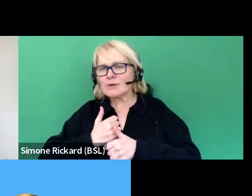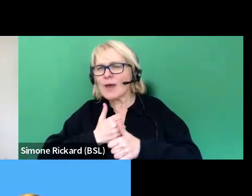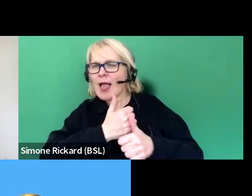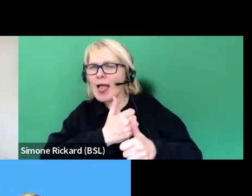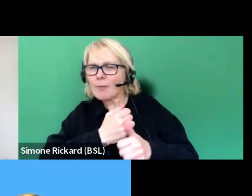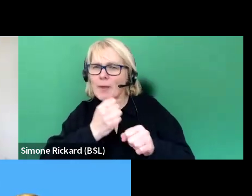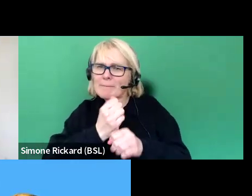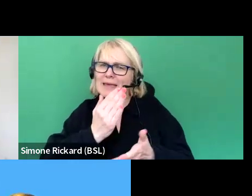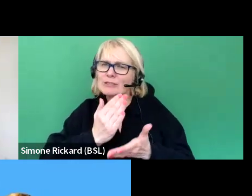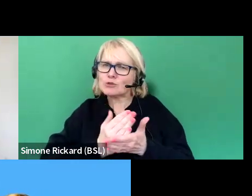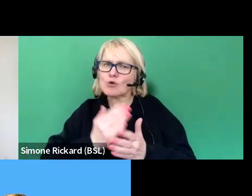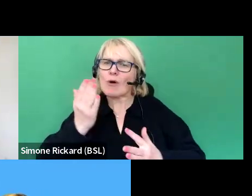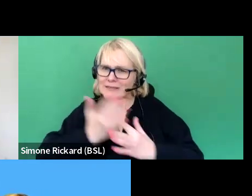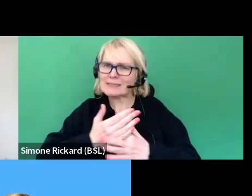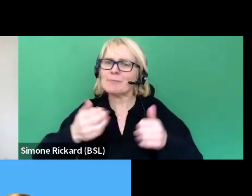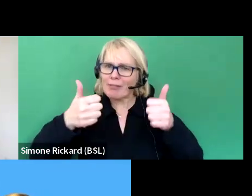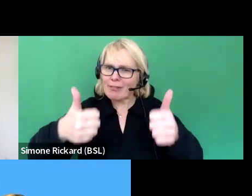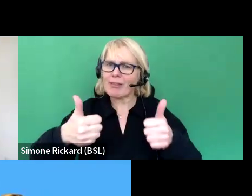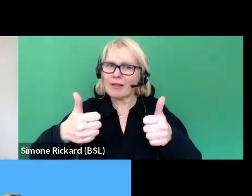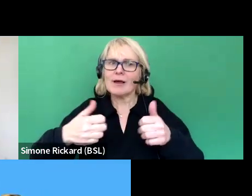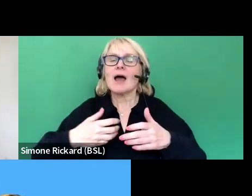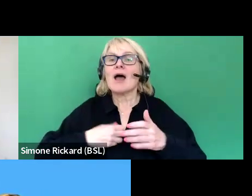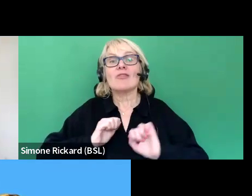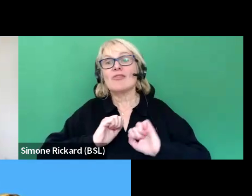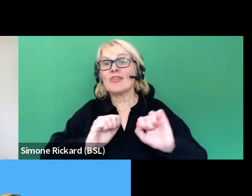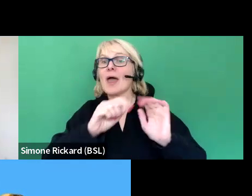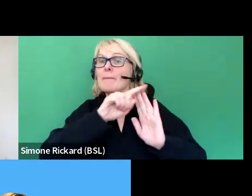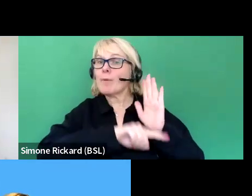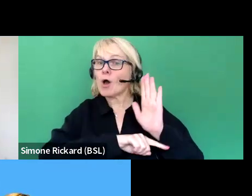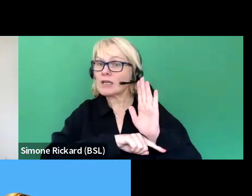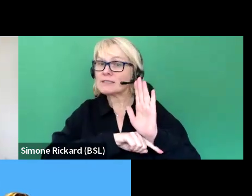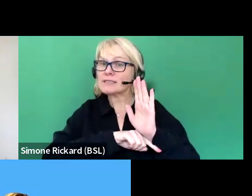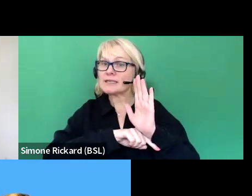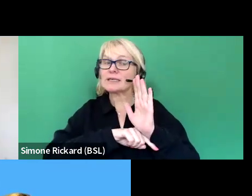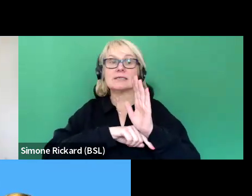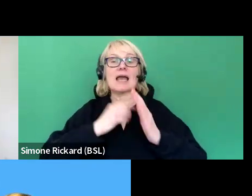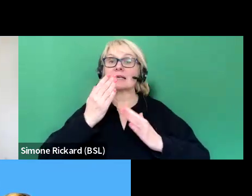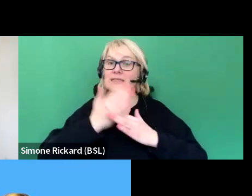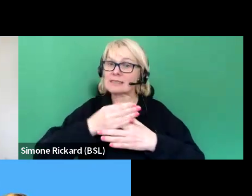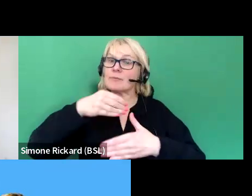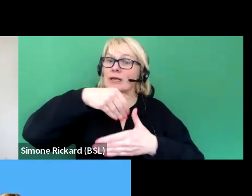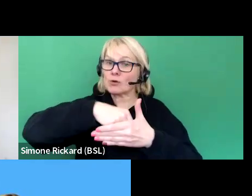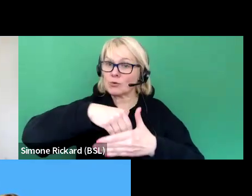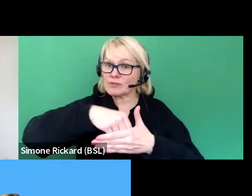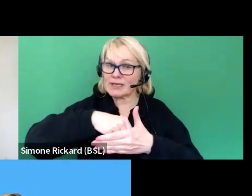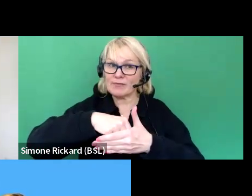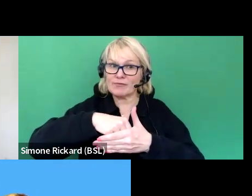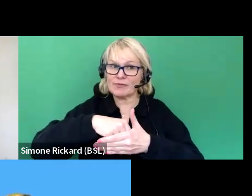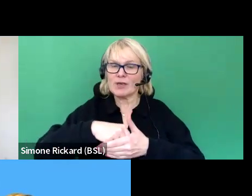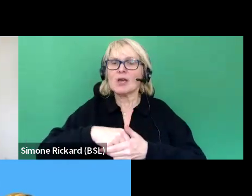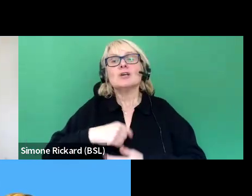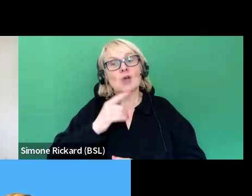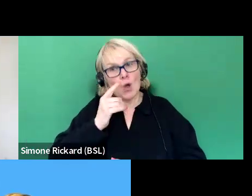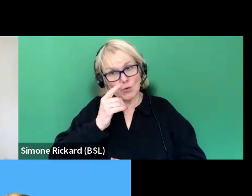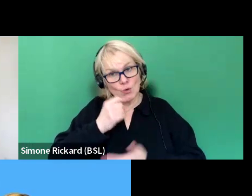platforms are accessible, that their working policies are accessible and inclusive. So you can always signpost a new